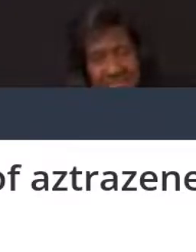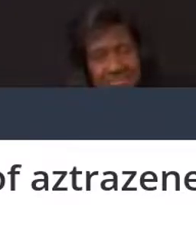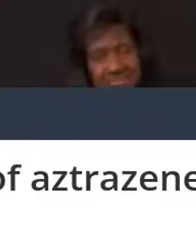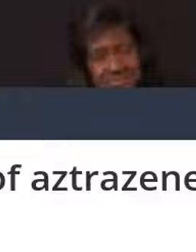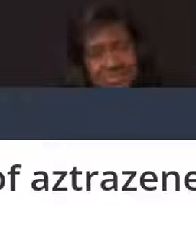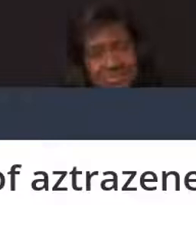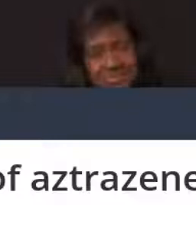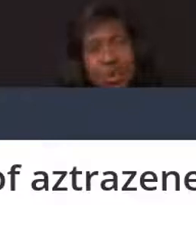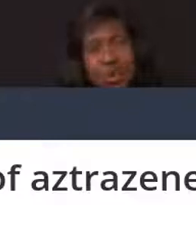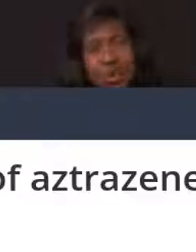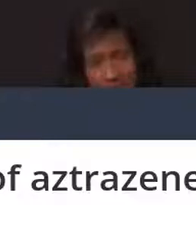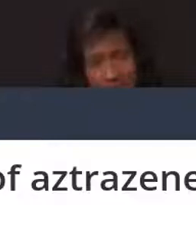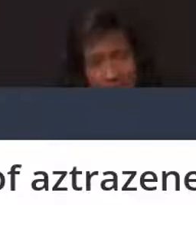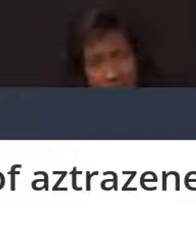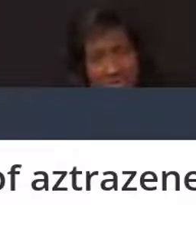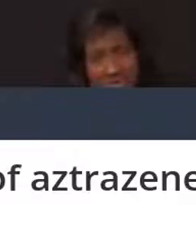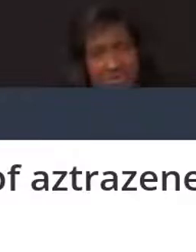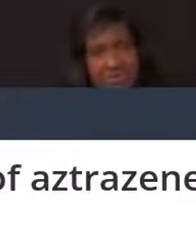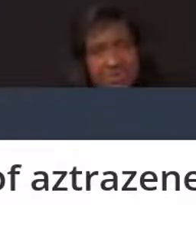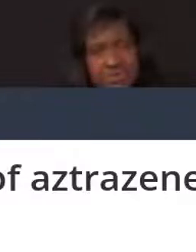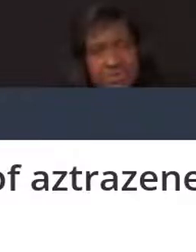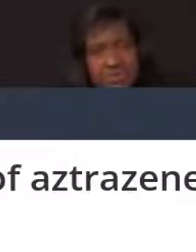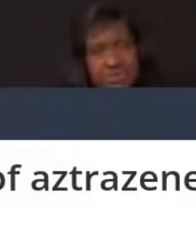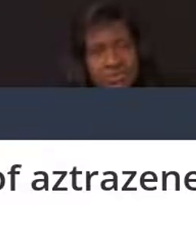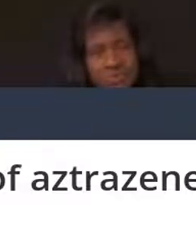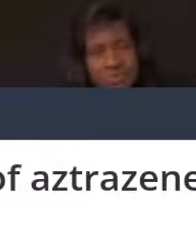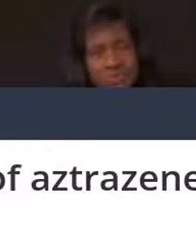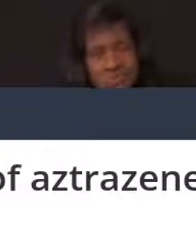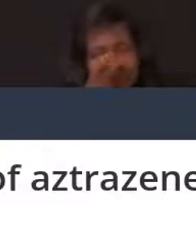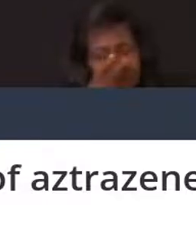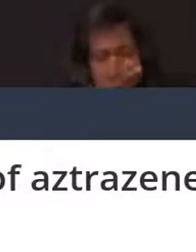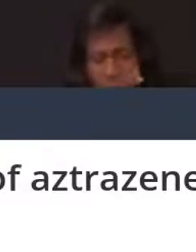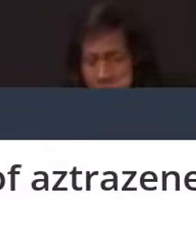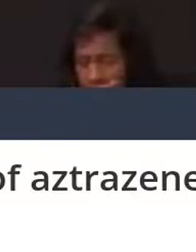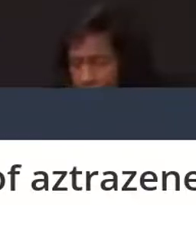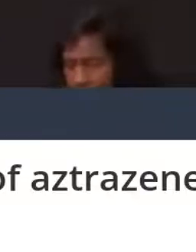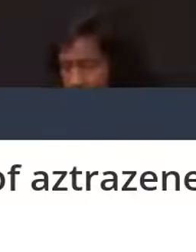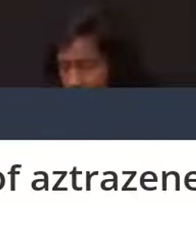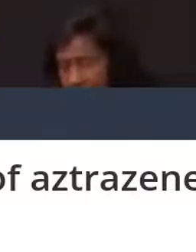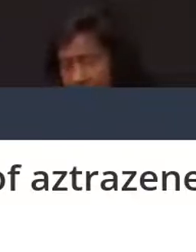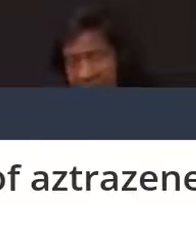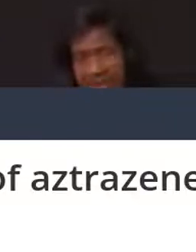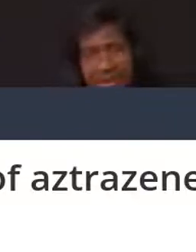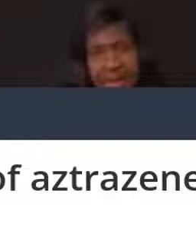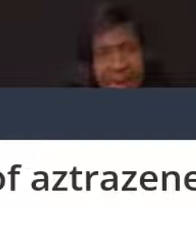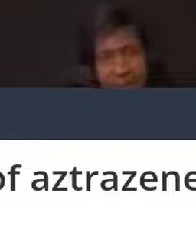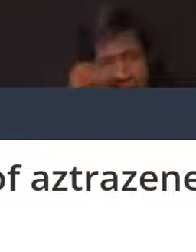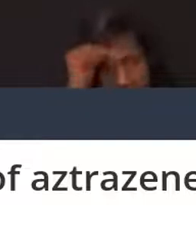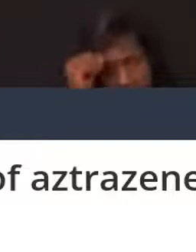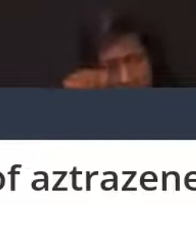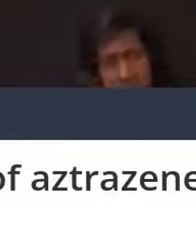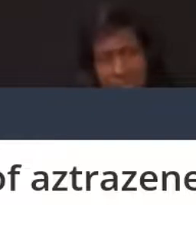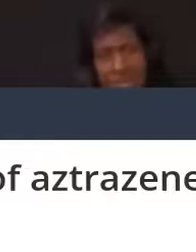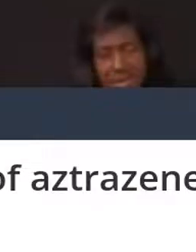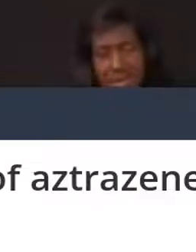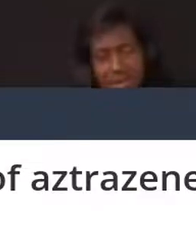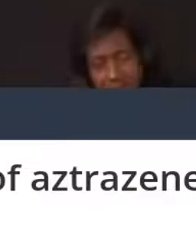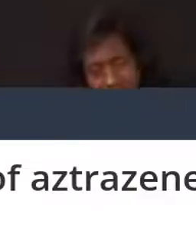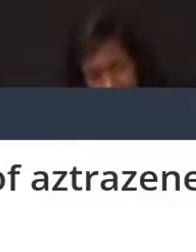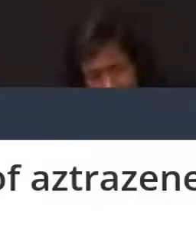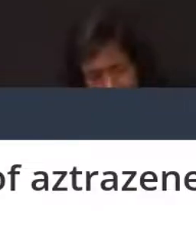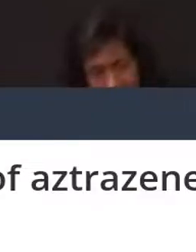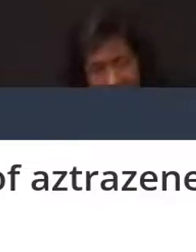country, the whole community, the opportunity to observe, to learn, and to gather evidence